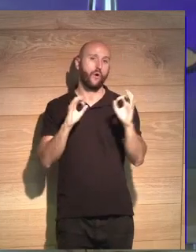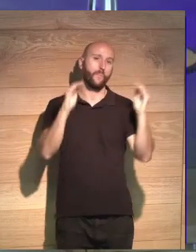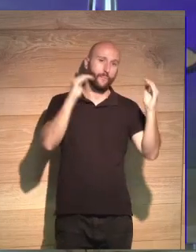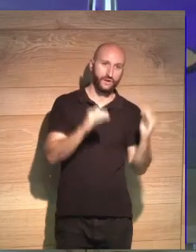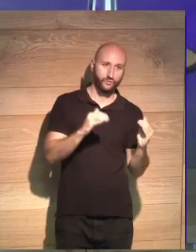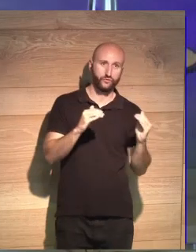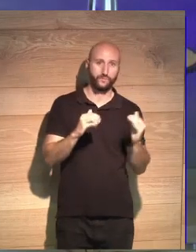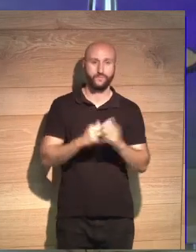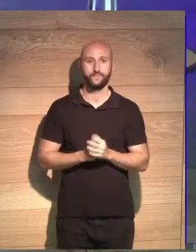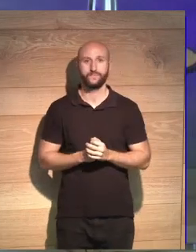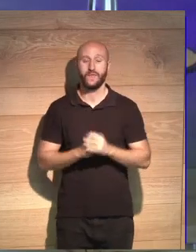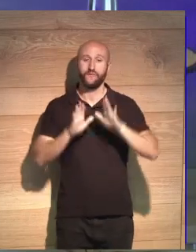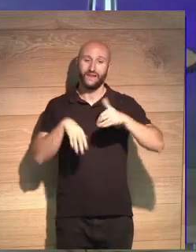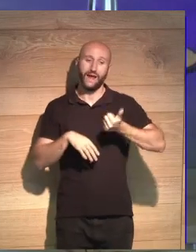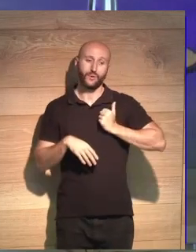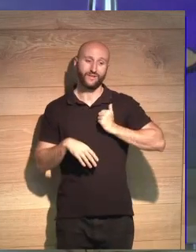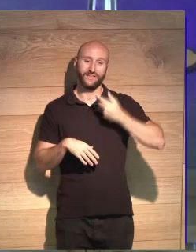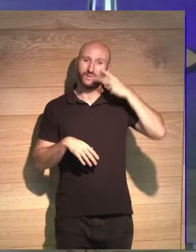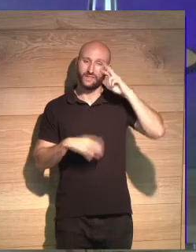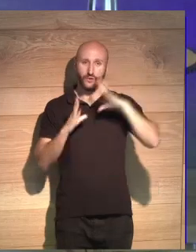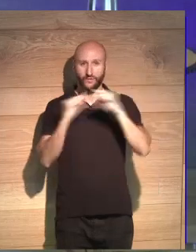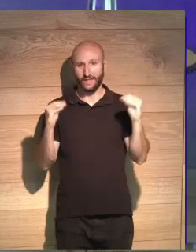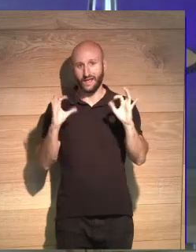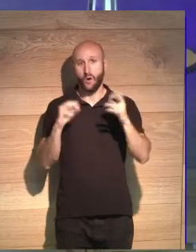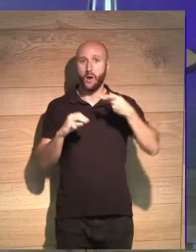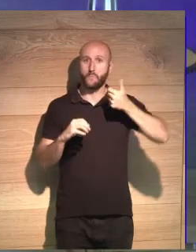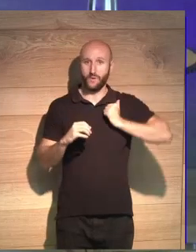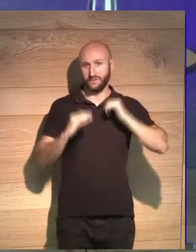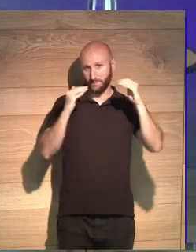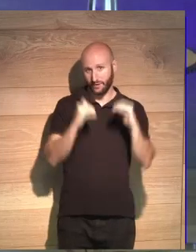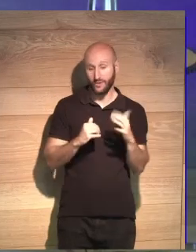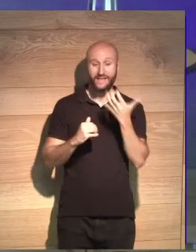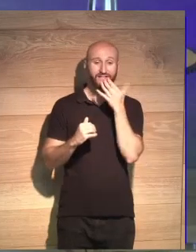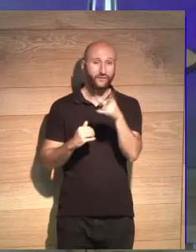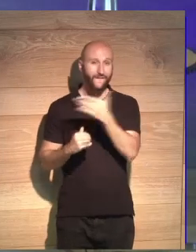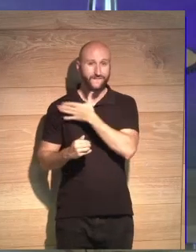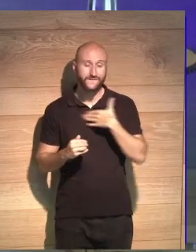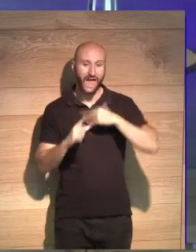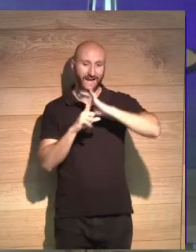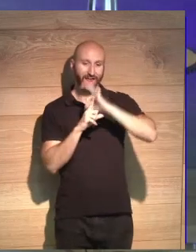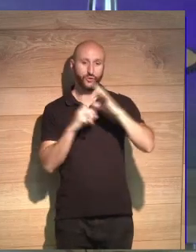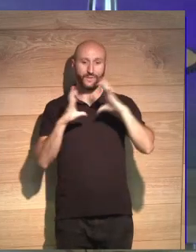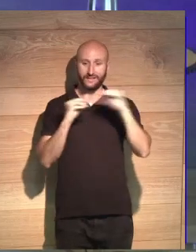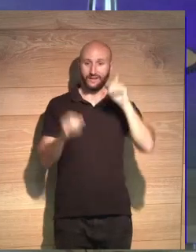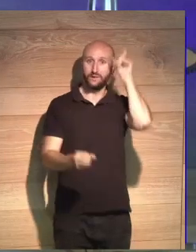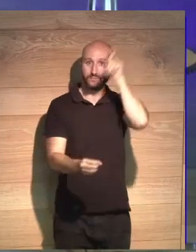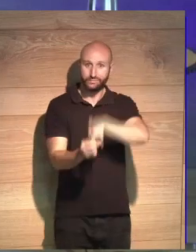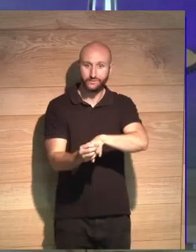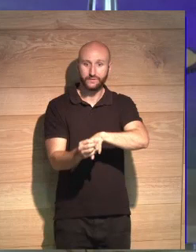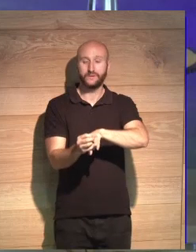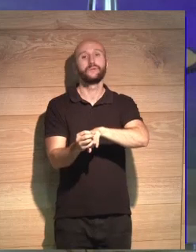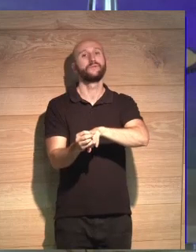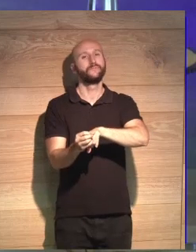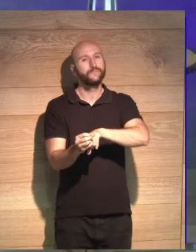they get more rewards or less. You can leverage your university experience or not. Of course, if you are thinking